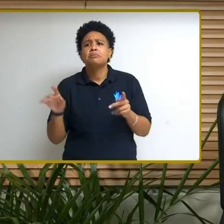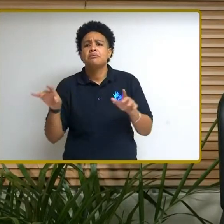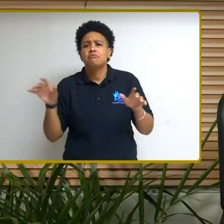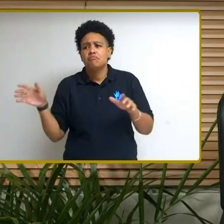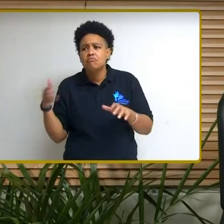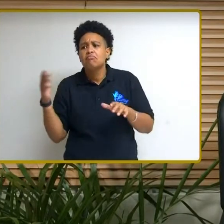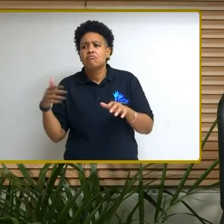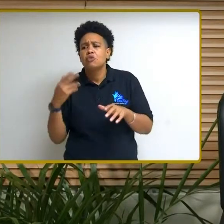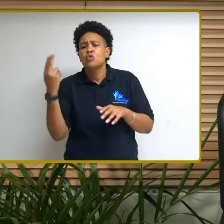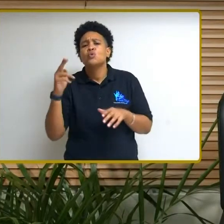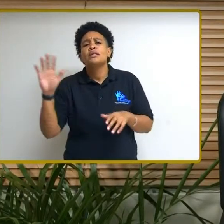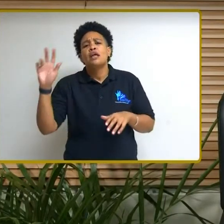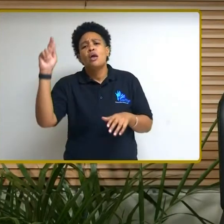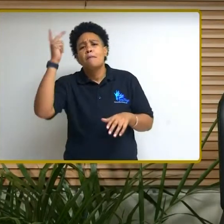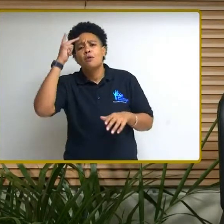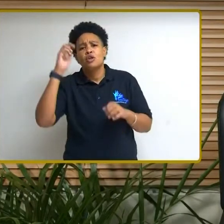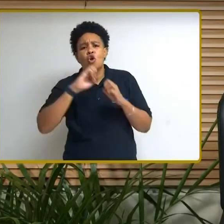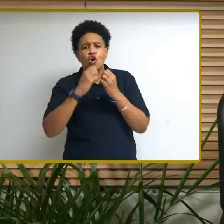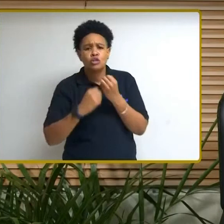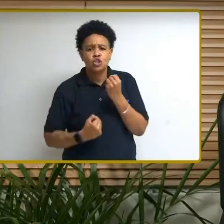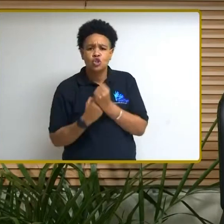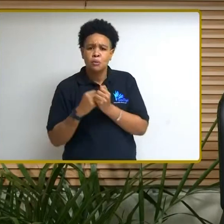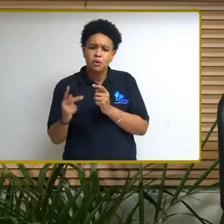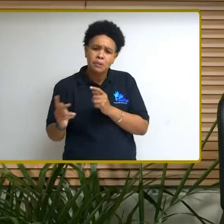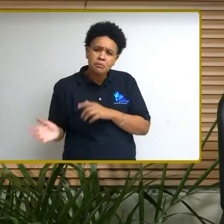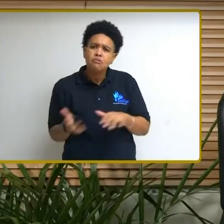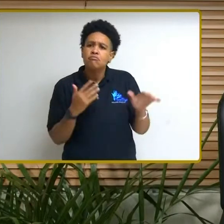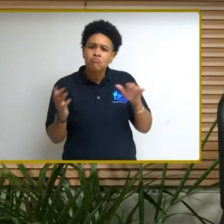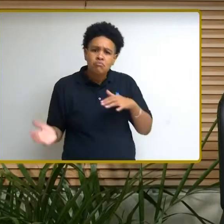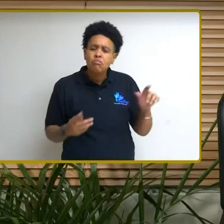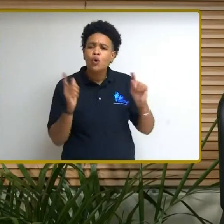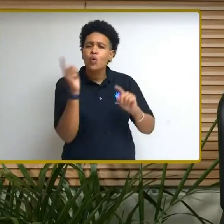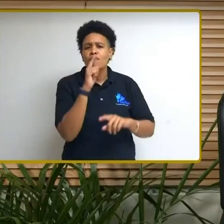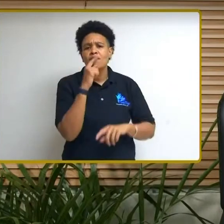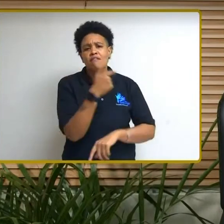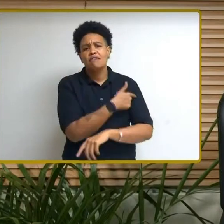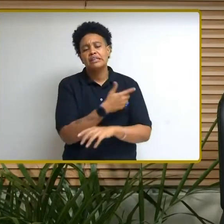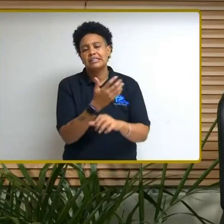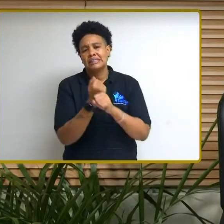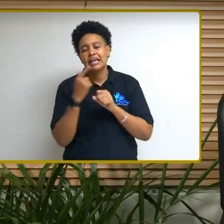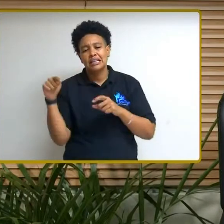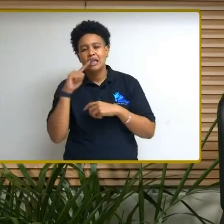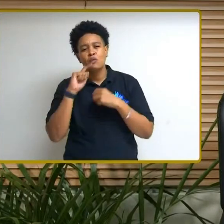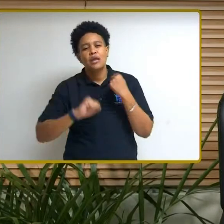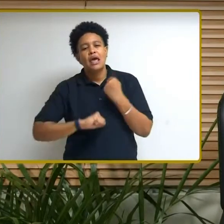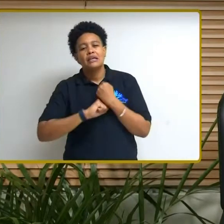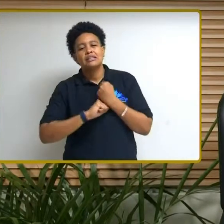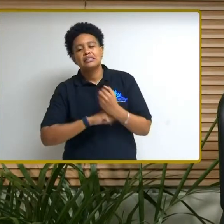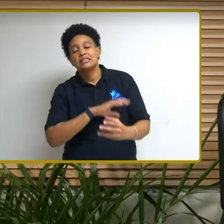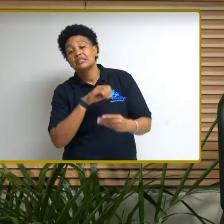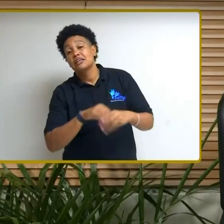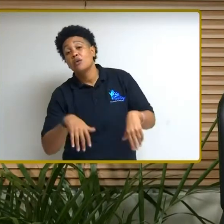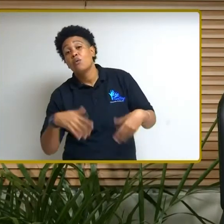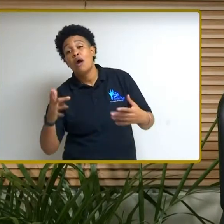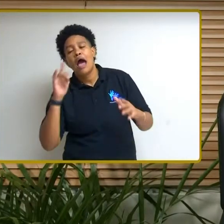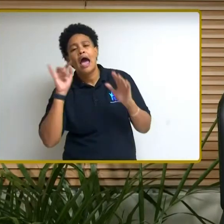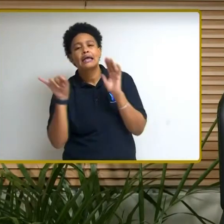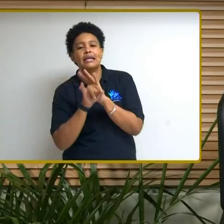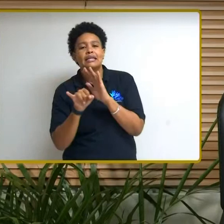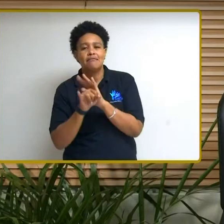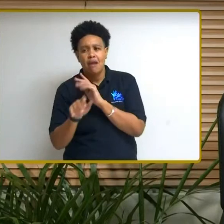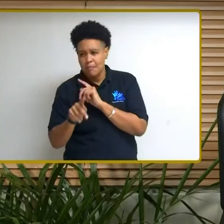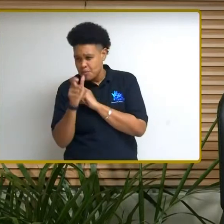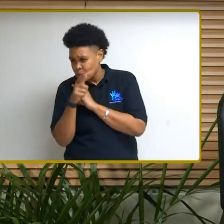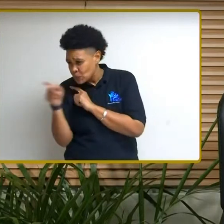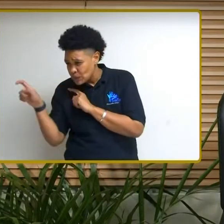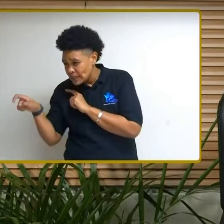mobilization, utilizing their political organization, and they will also assist in identifying